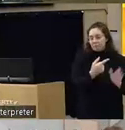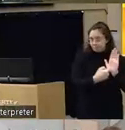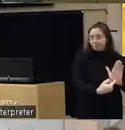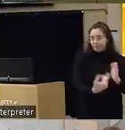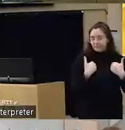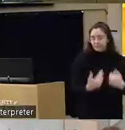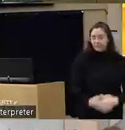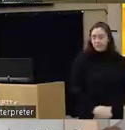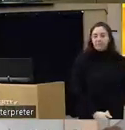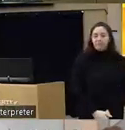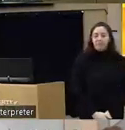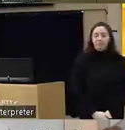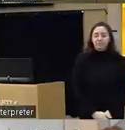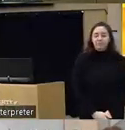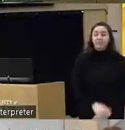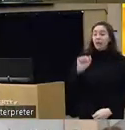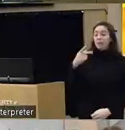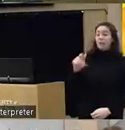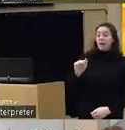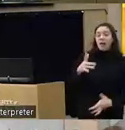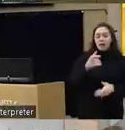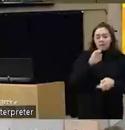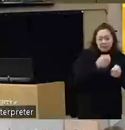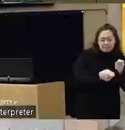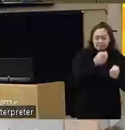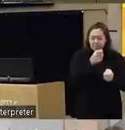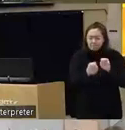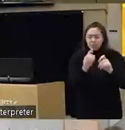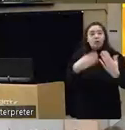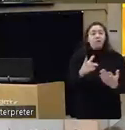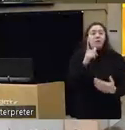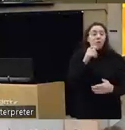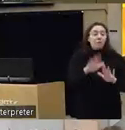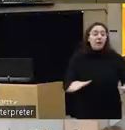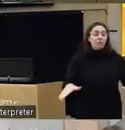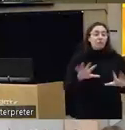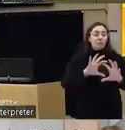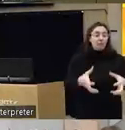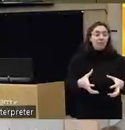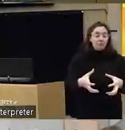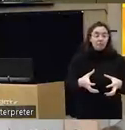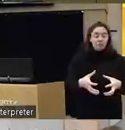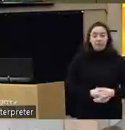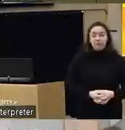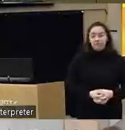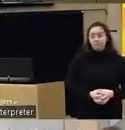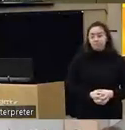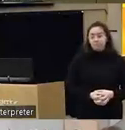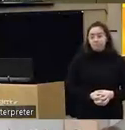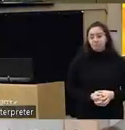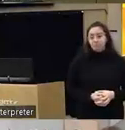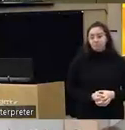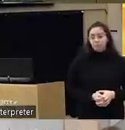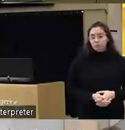So the APA has made some key adjustments that they recommend for pediatric populations. Certainly,